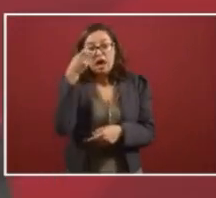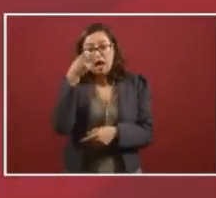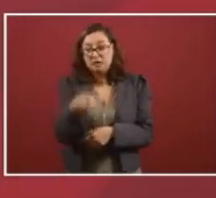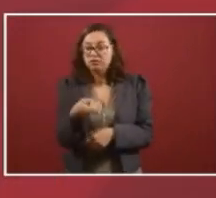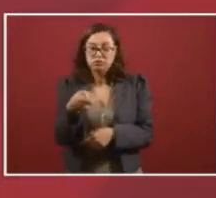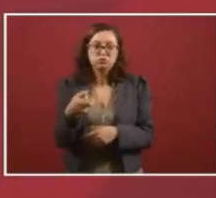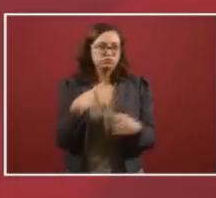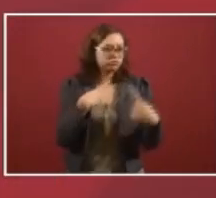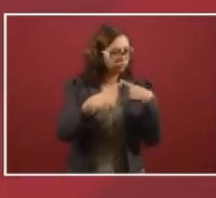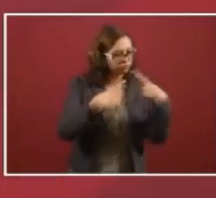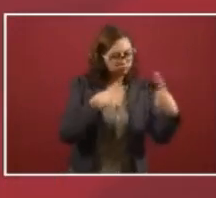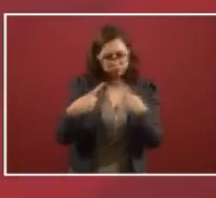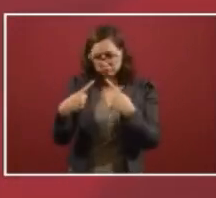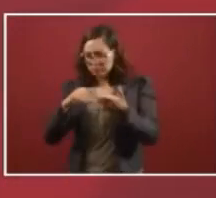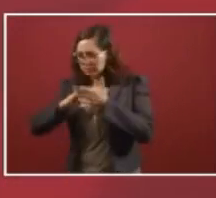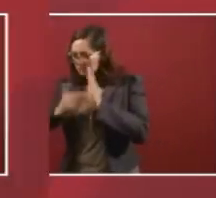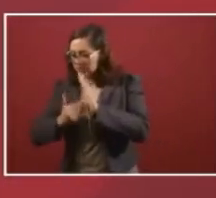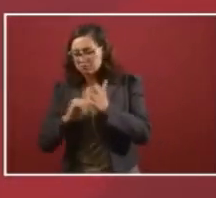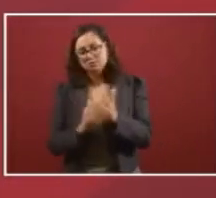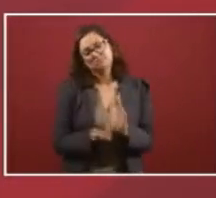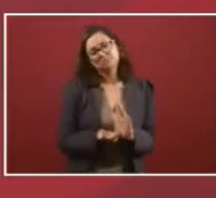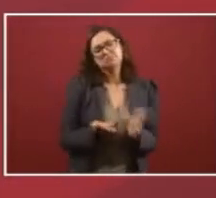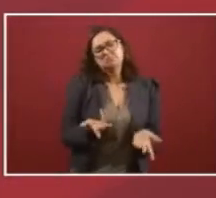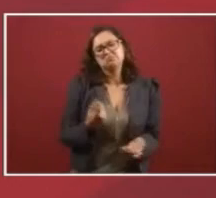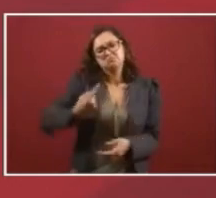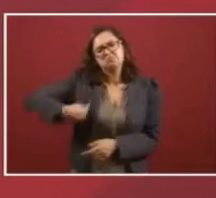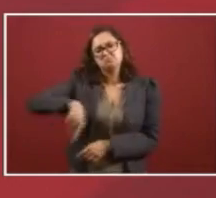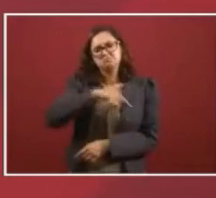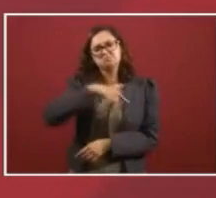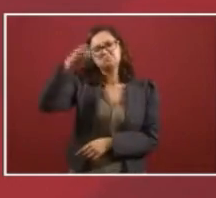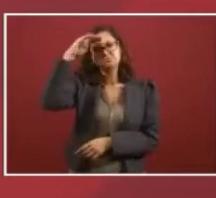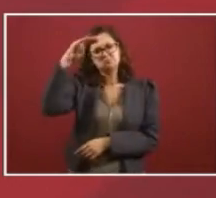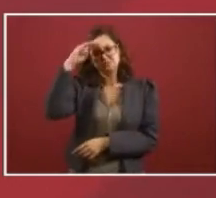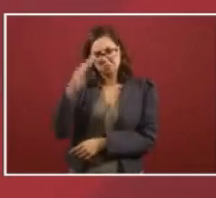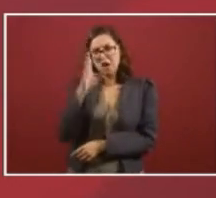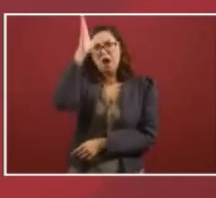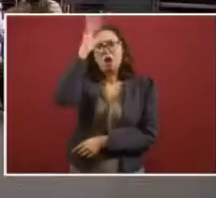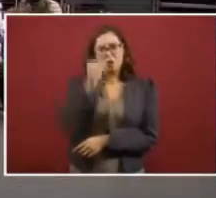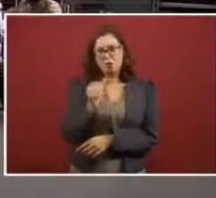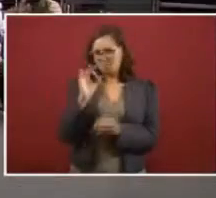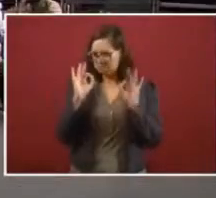it's been an agreement of first rate. There is no